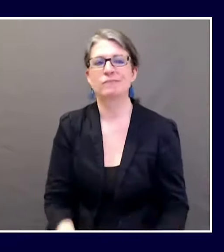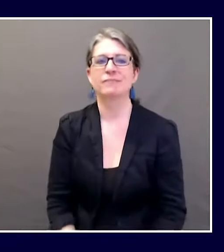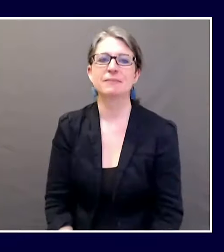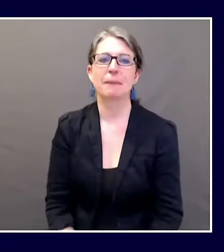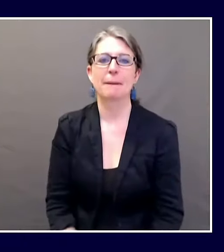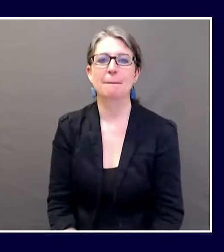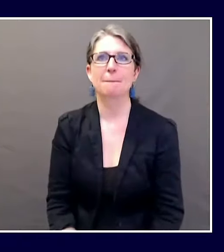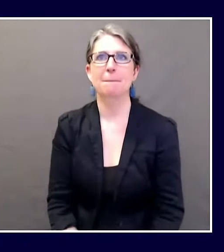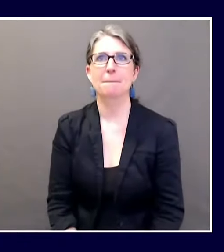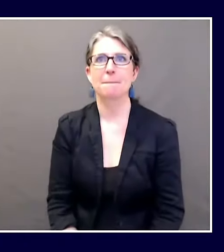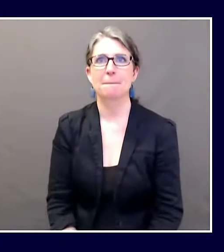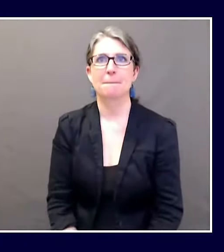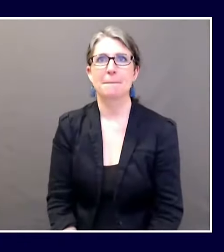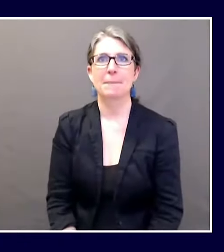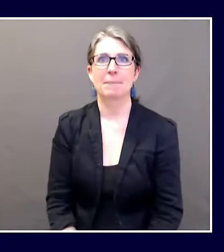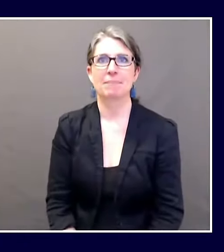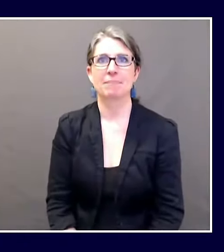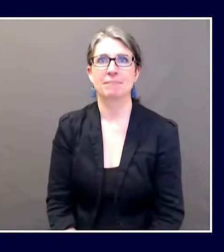Monitor.